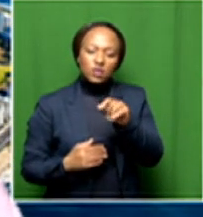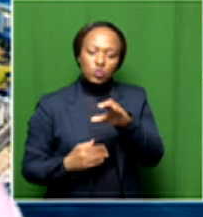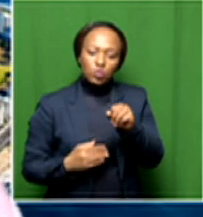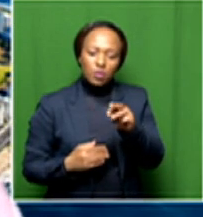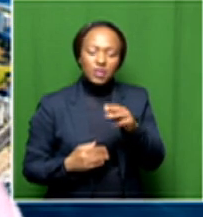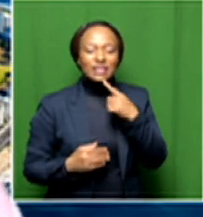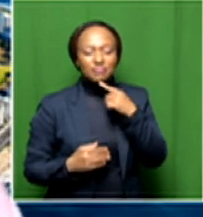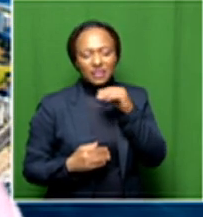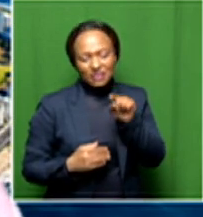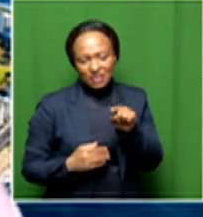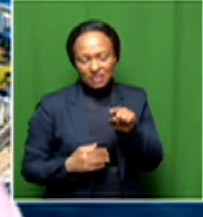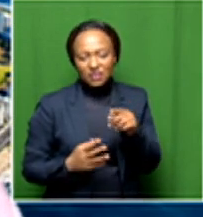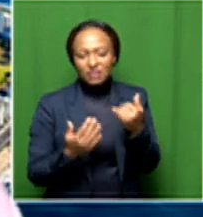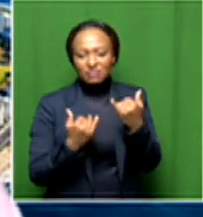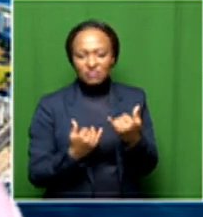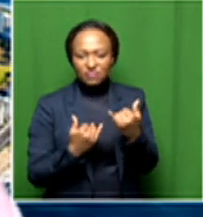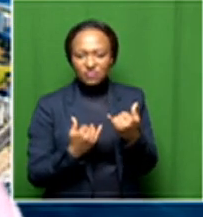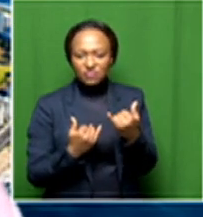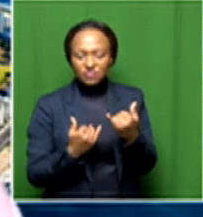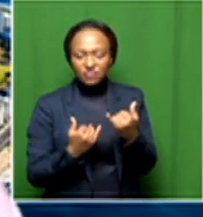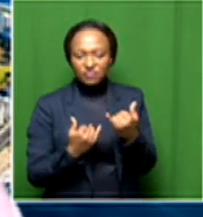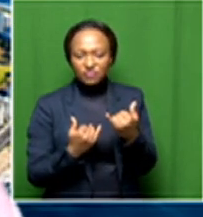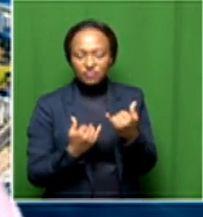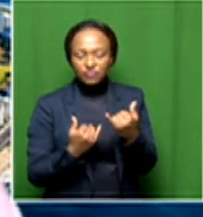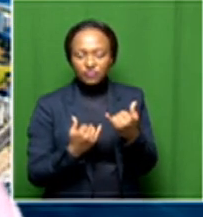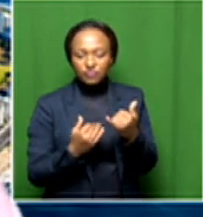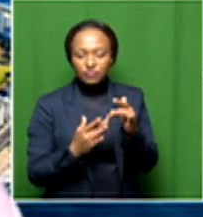to. And